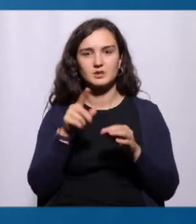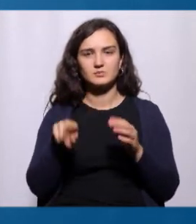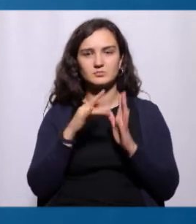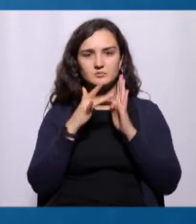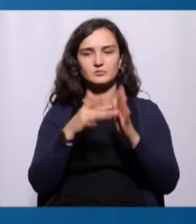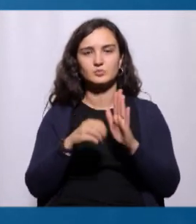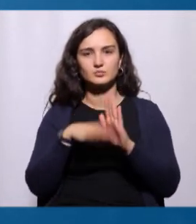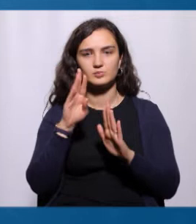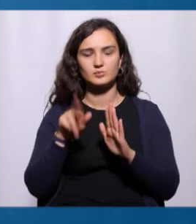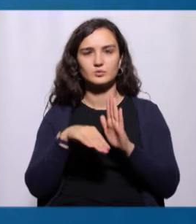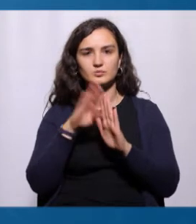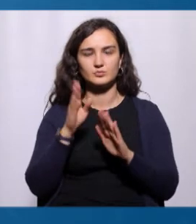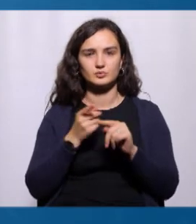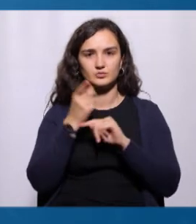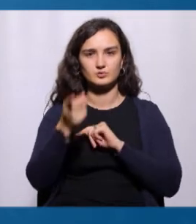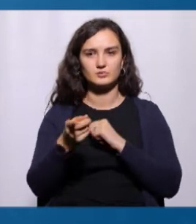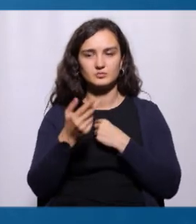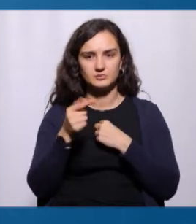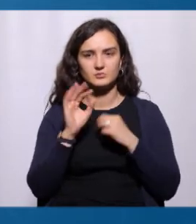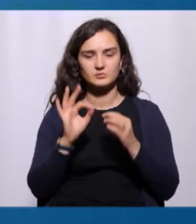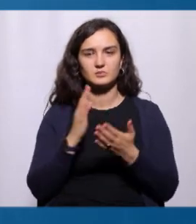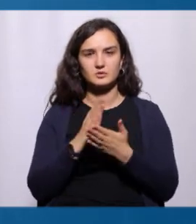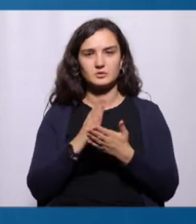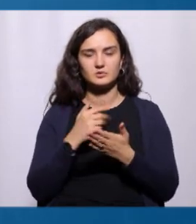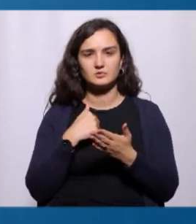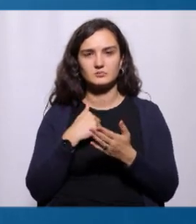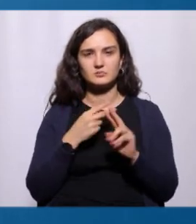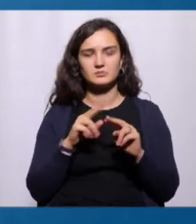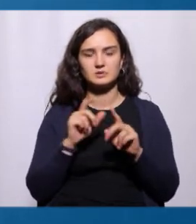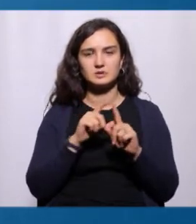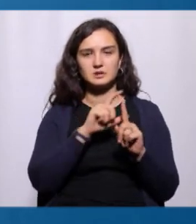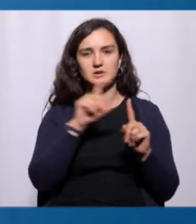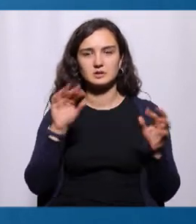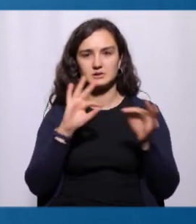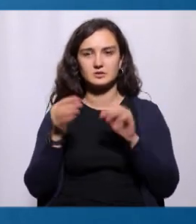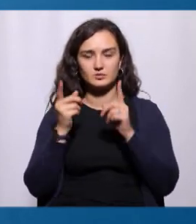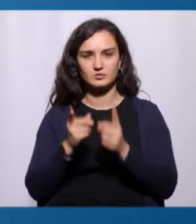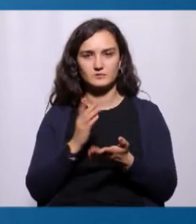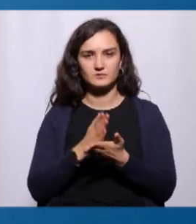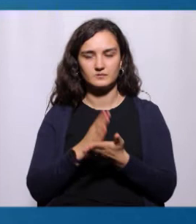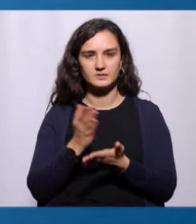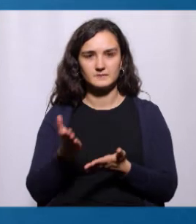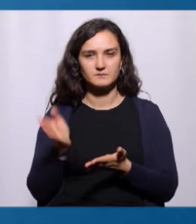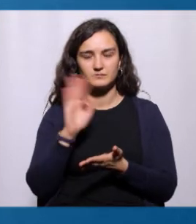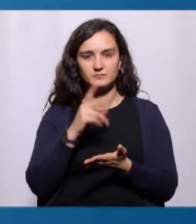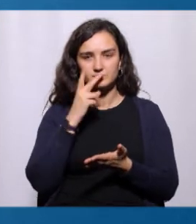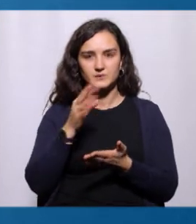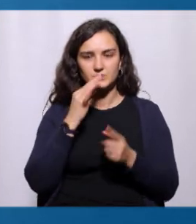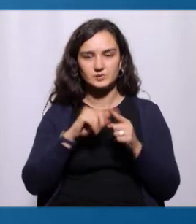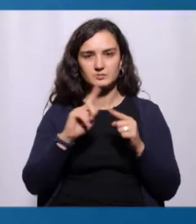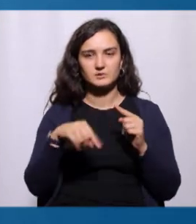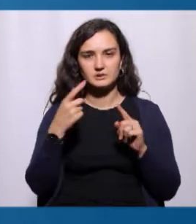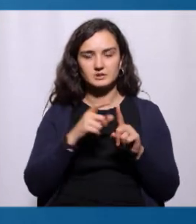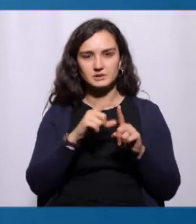travel more and farther. You are absolutely right, which makes the sentence true. Let's look at our